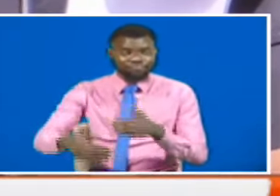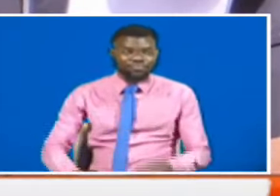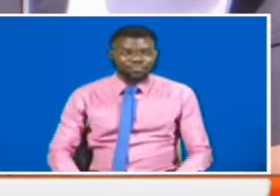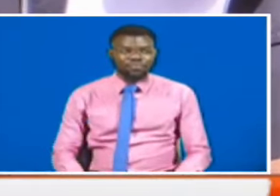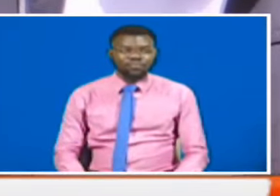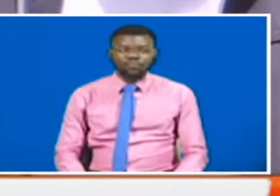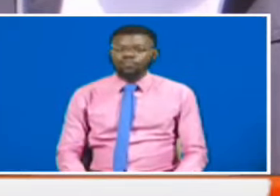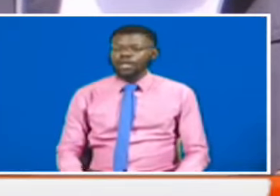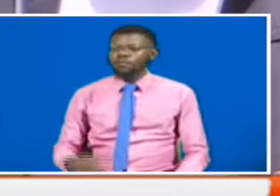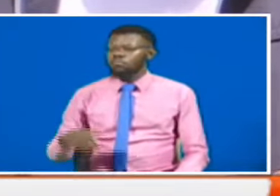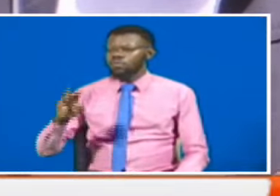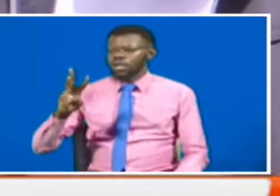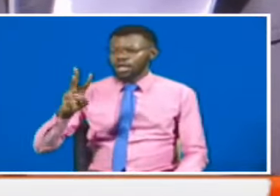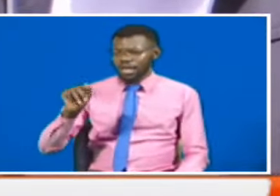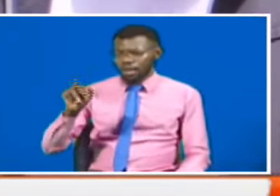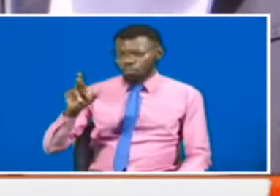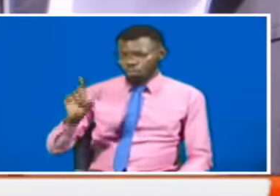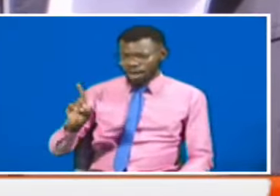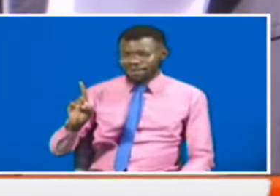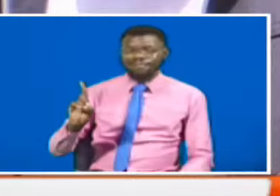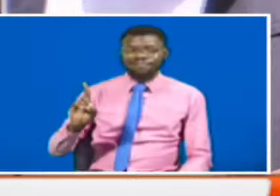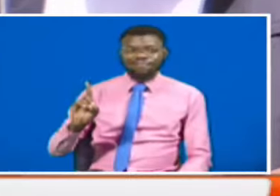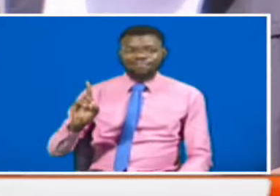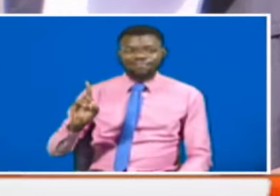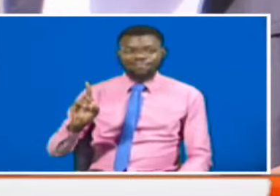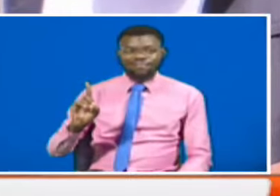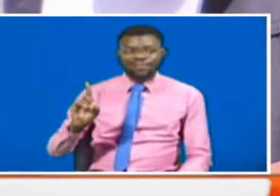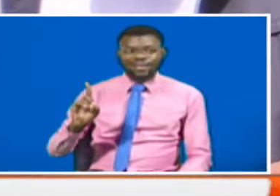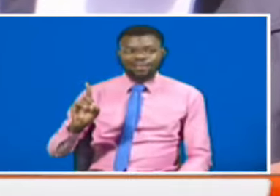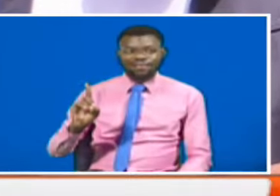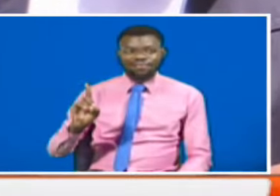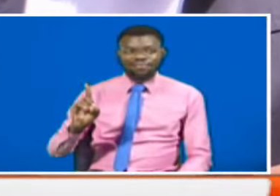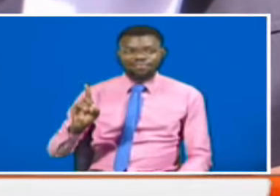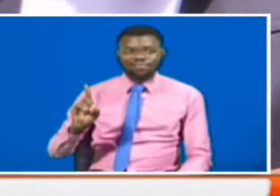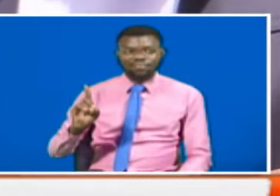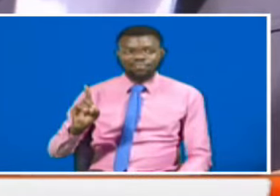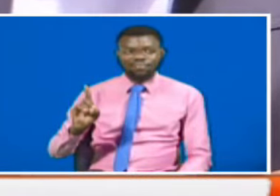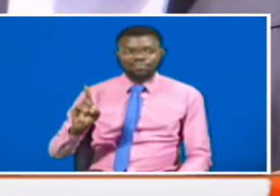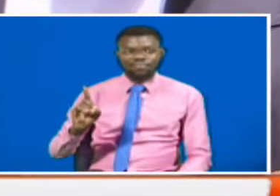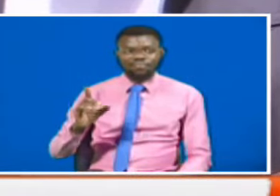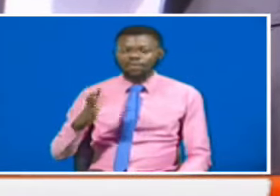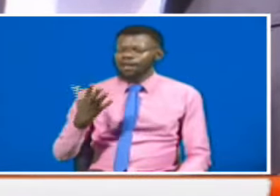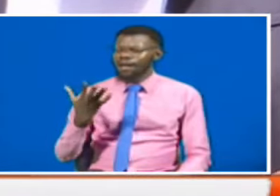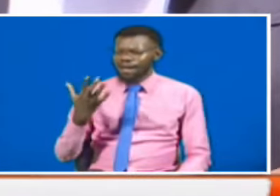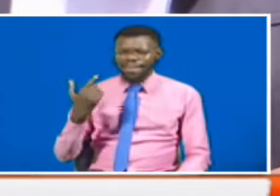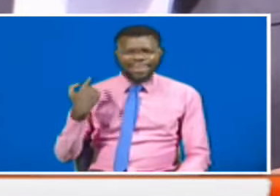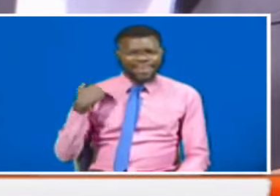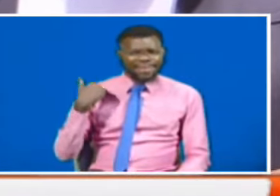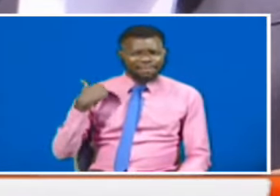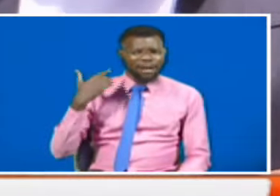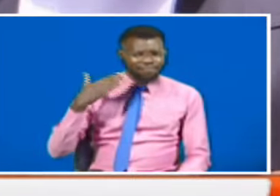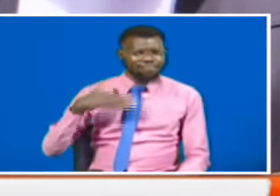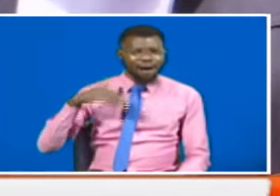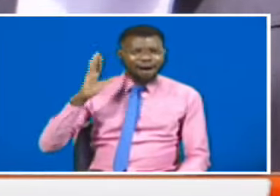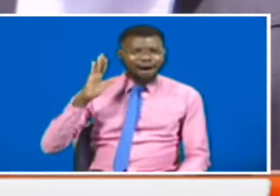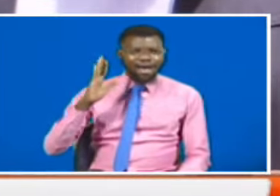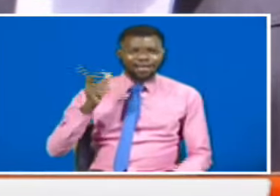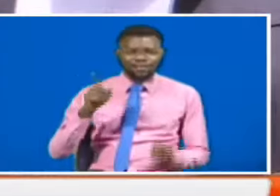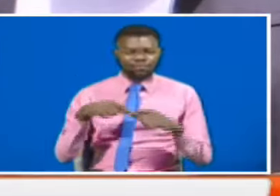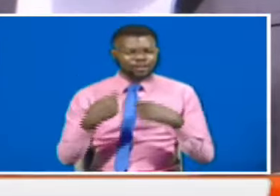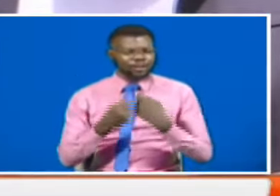whichever award that most of the awards, the highest had 23 teams. And we are so glad